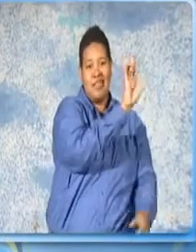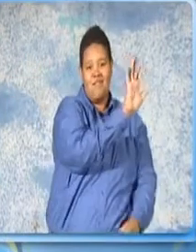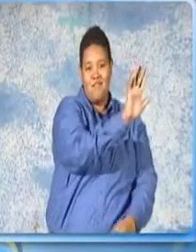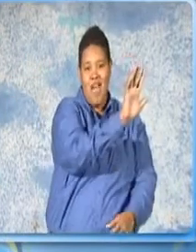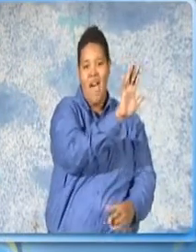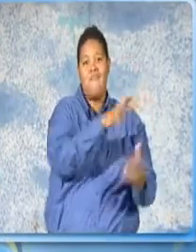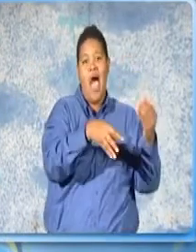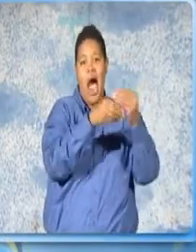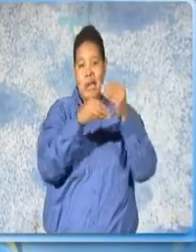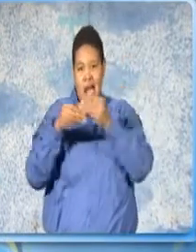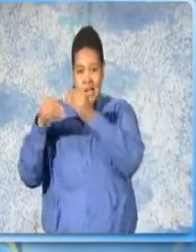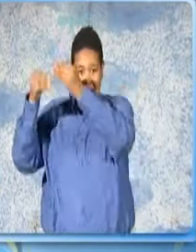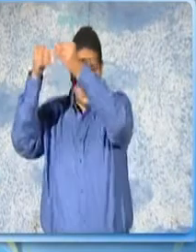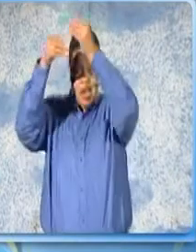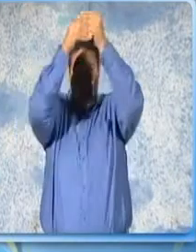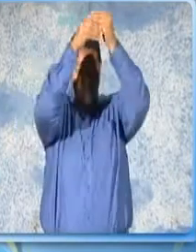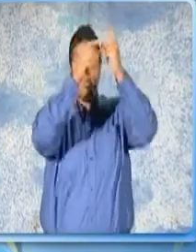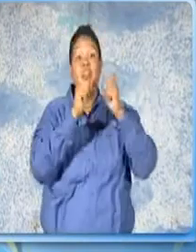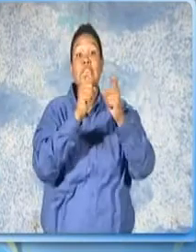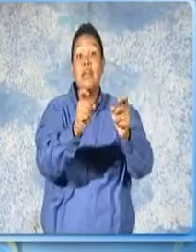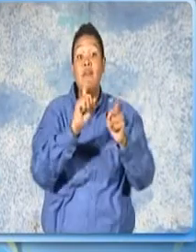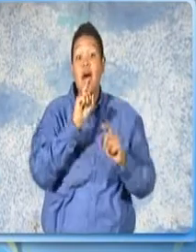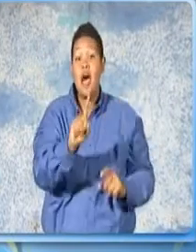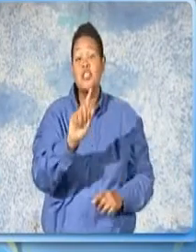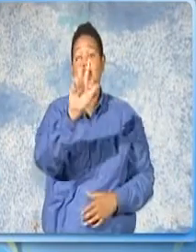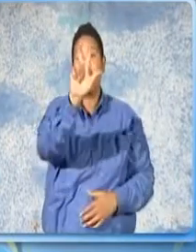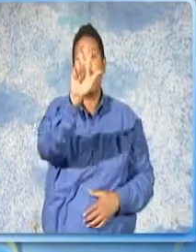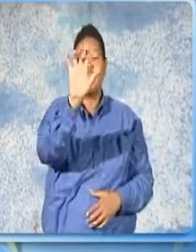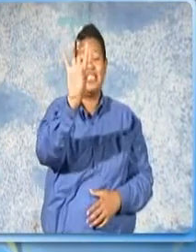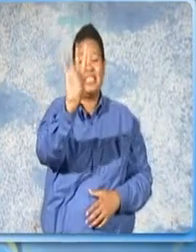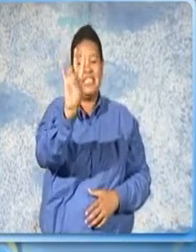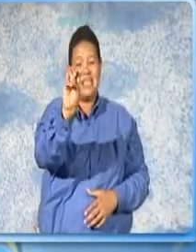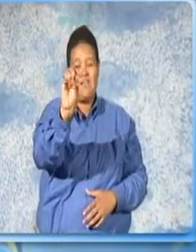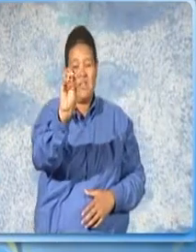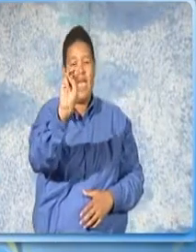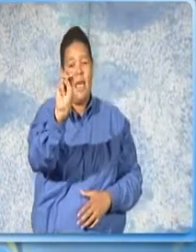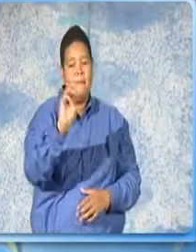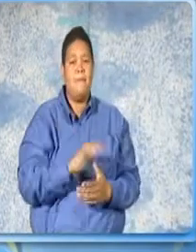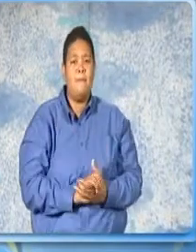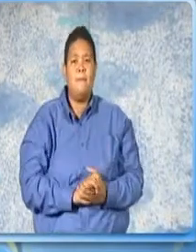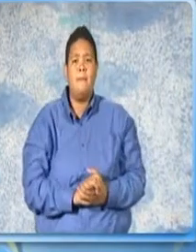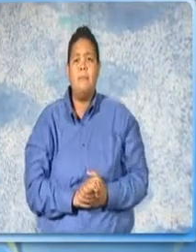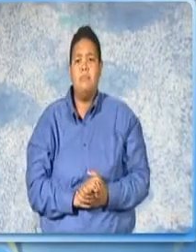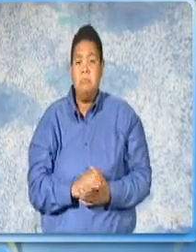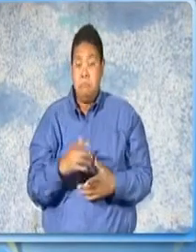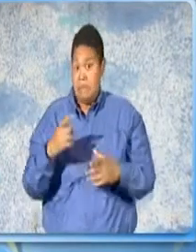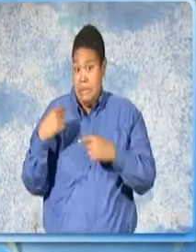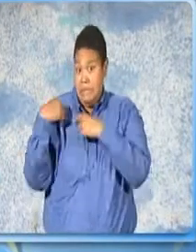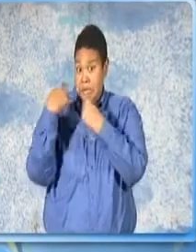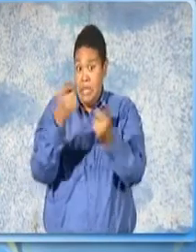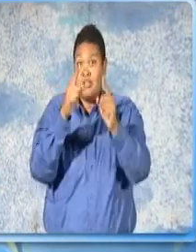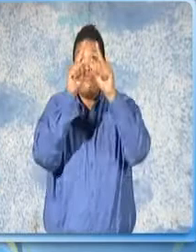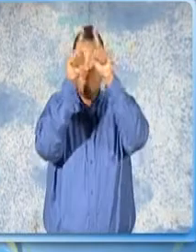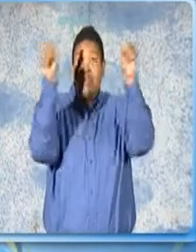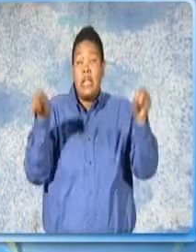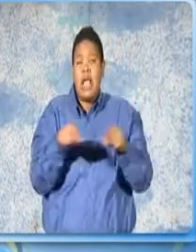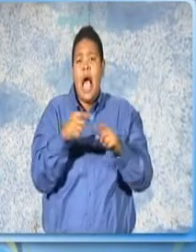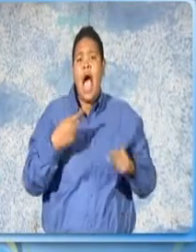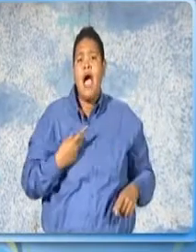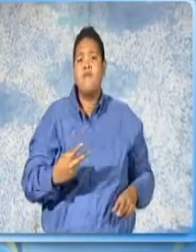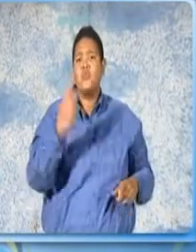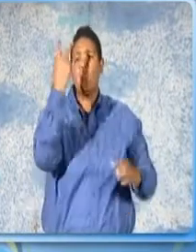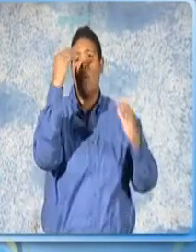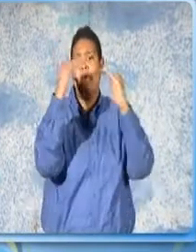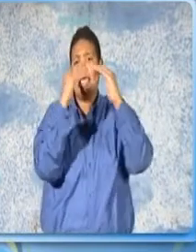75 meters, which would give us 370 meters. Since the rectangle has two pairs of